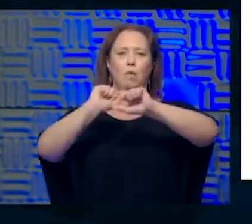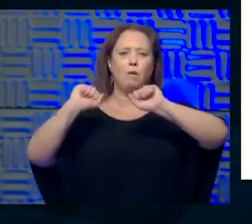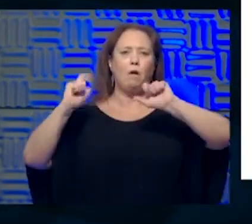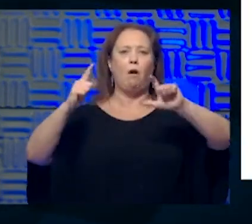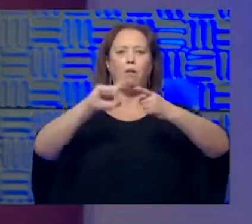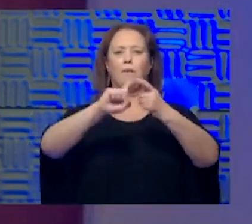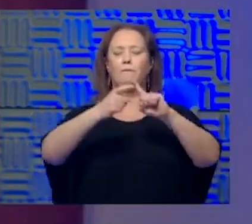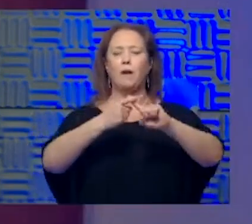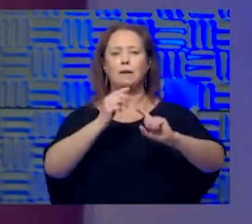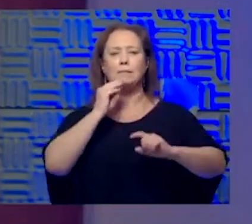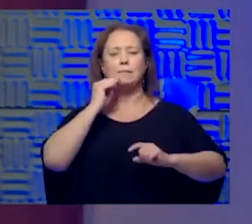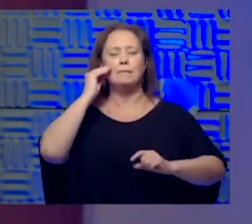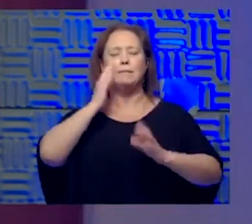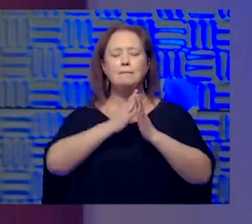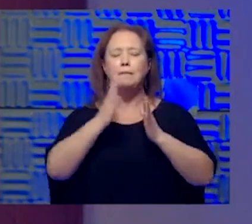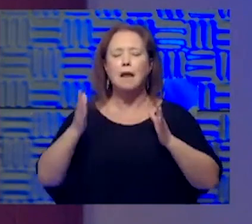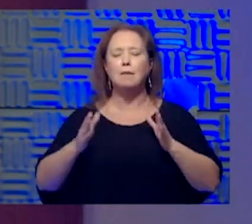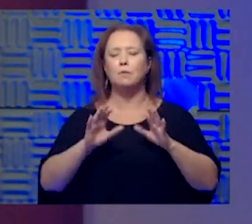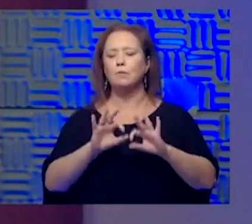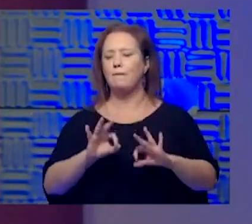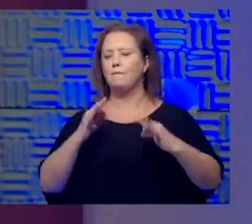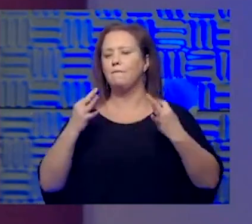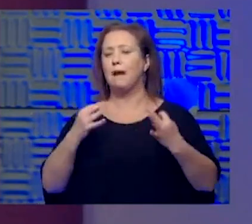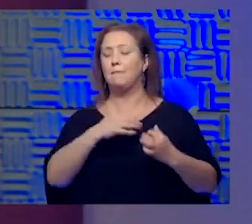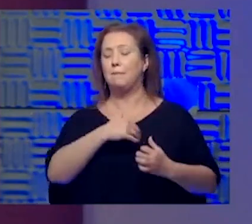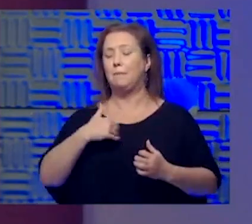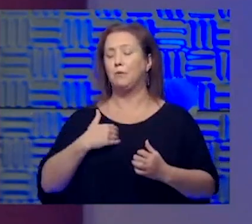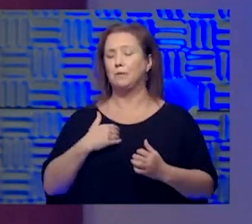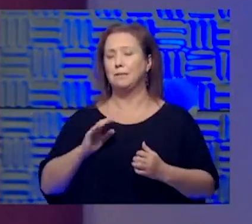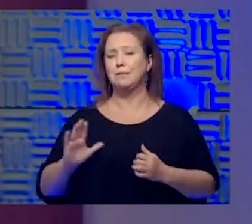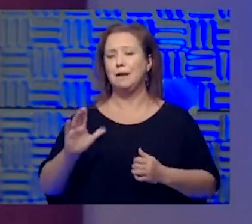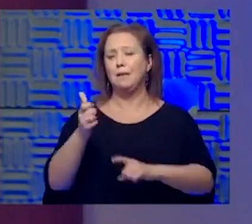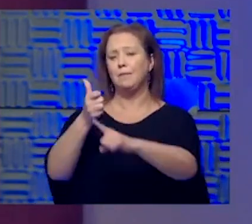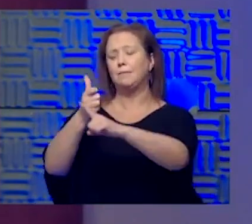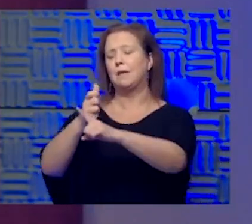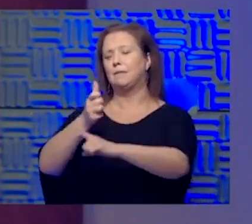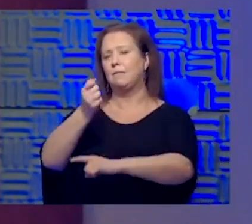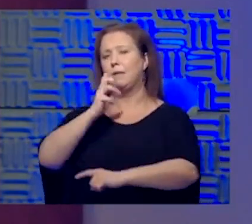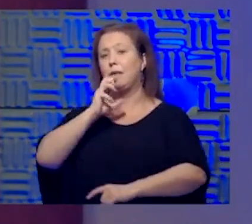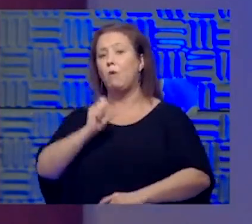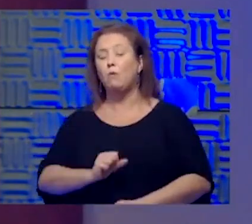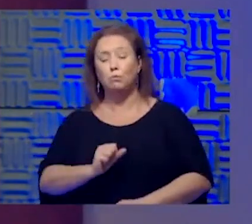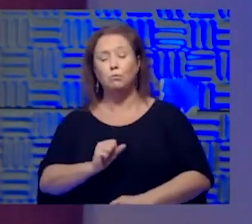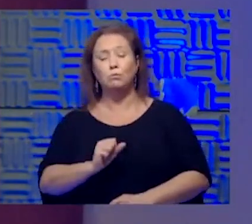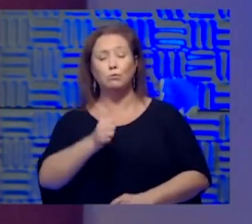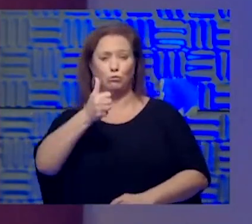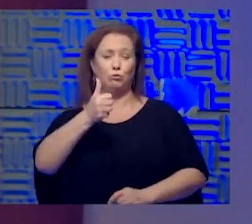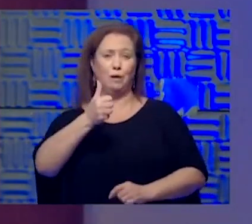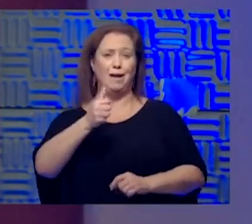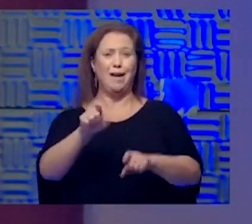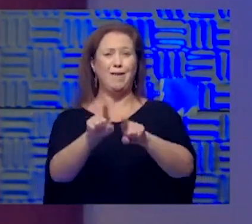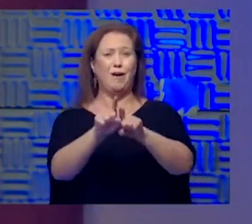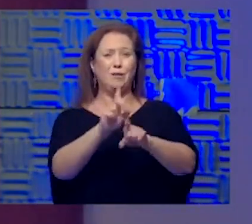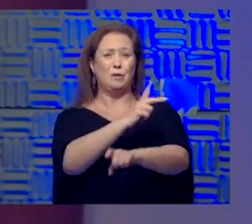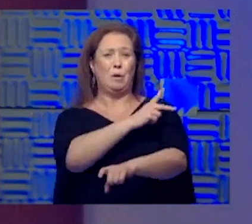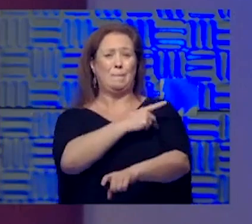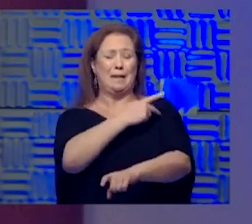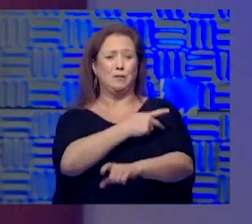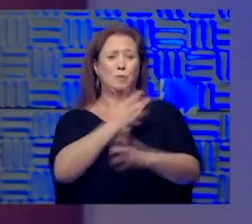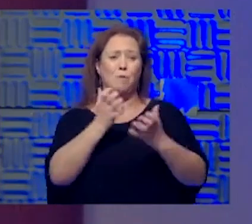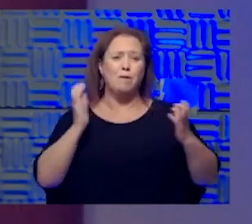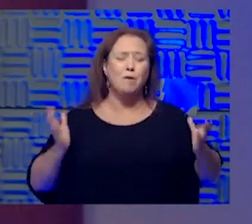friends, neighbors, relatives that are a little bit older, as well as our patients, to encourage this message